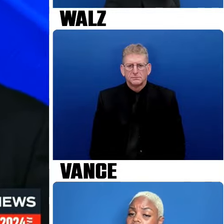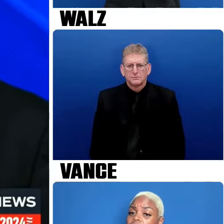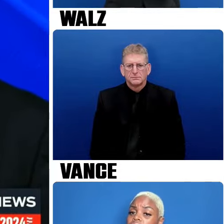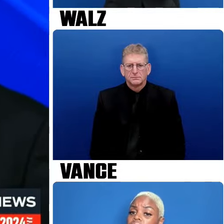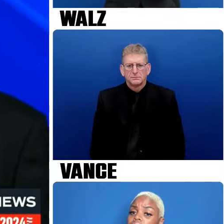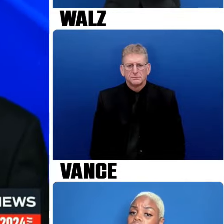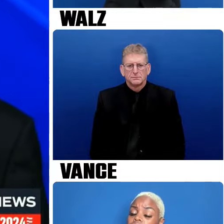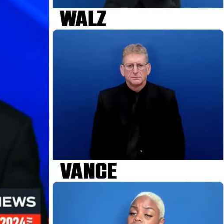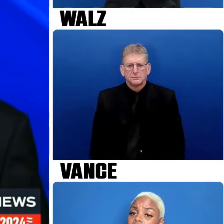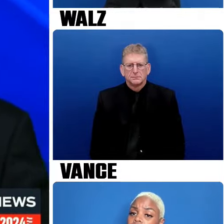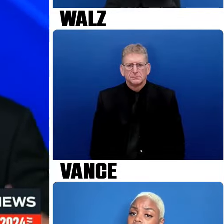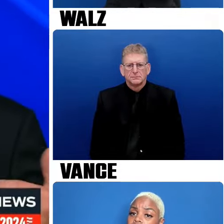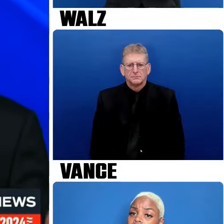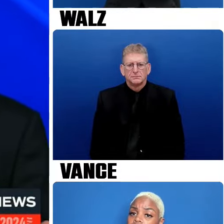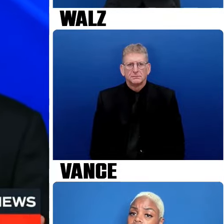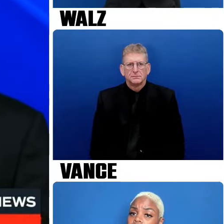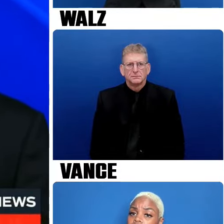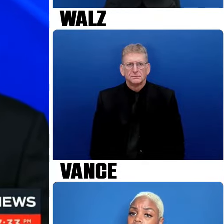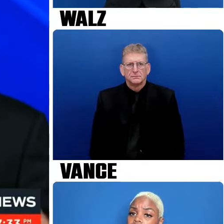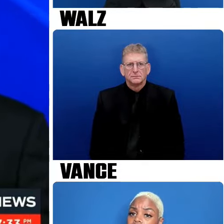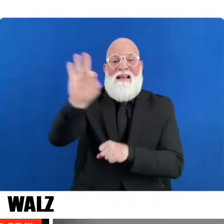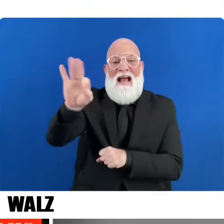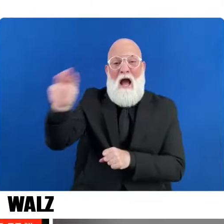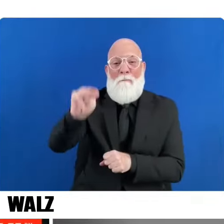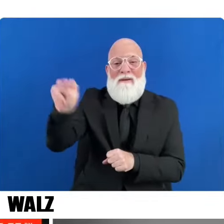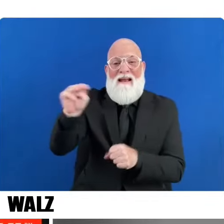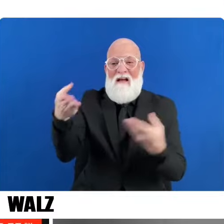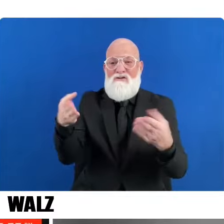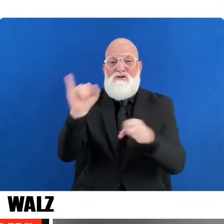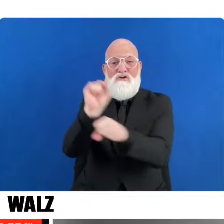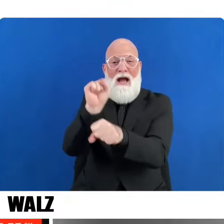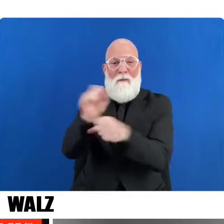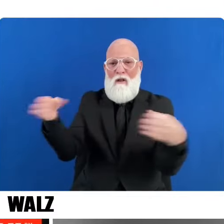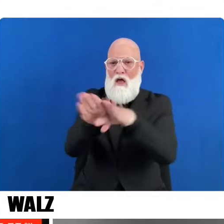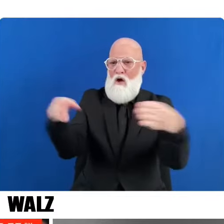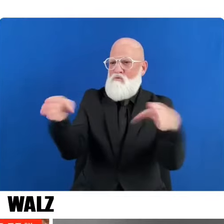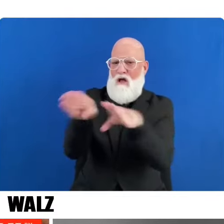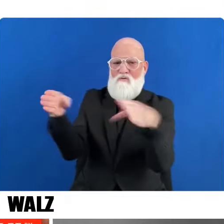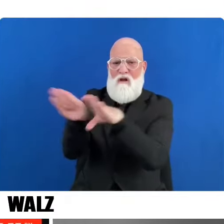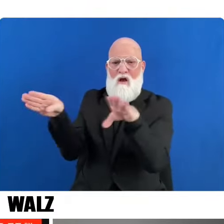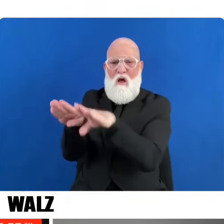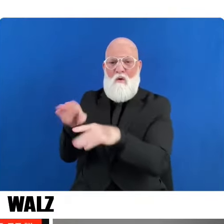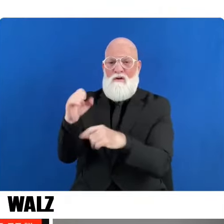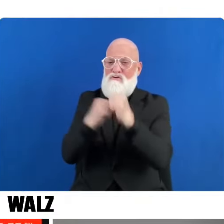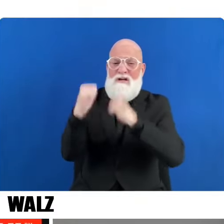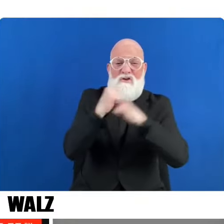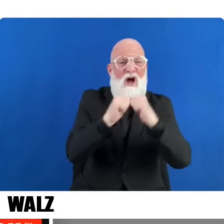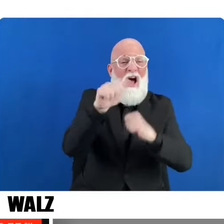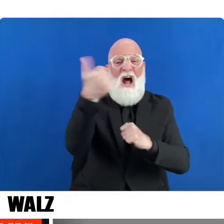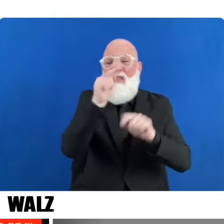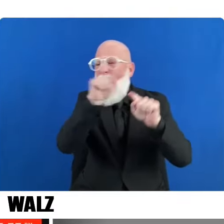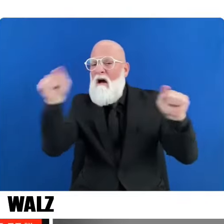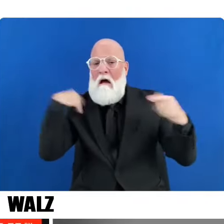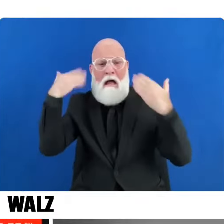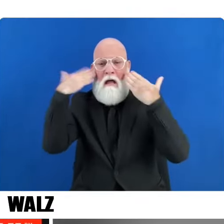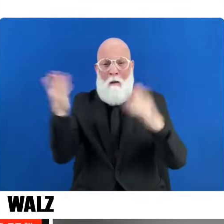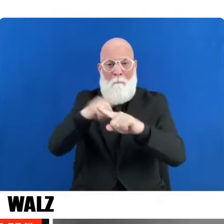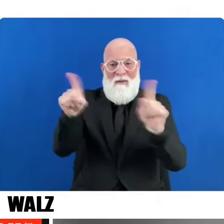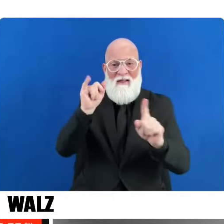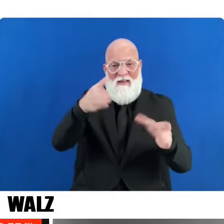closed on that. That was day one. Whether it was the Infrastructure Act or other things we moved. Now, you made a question about experts, said this. I've made a note of